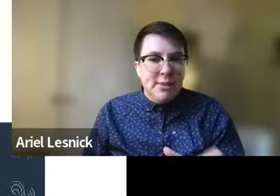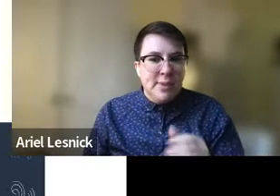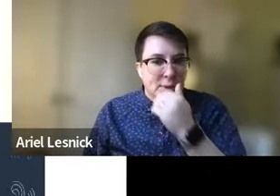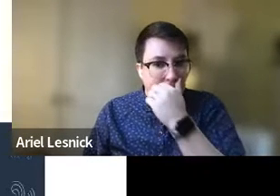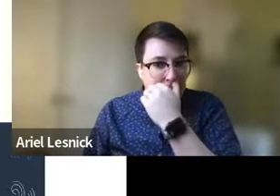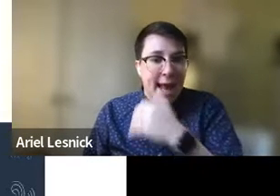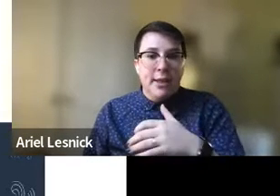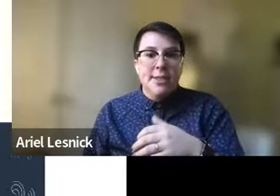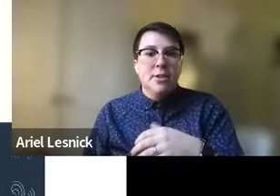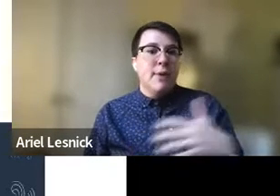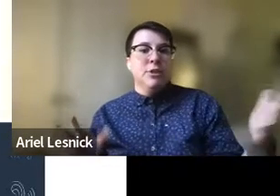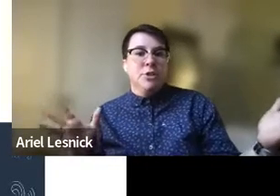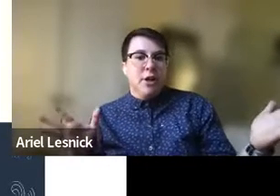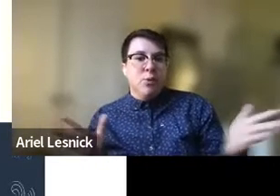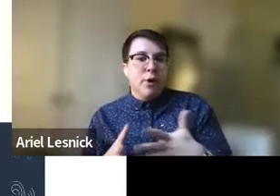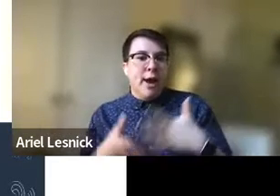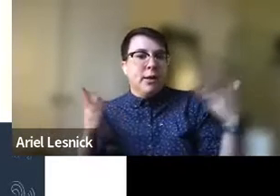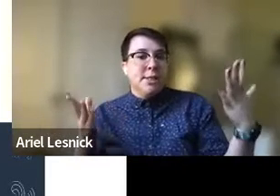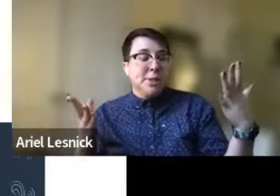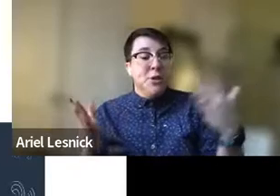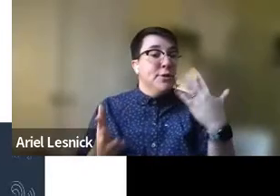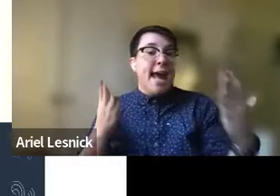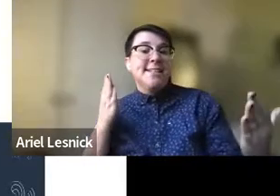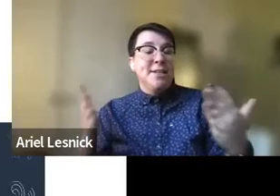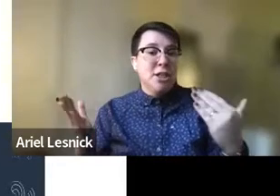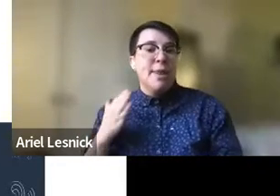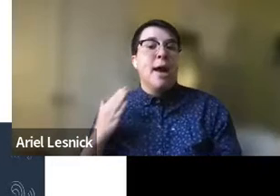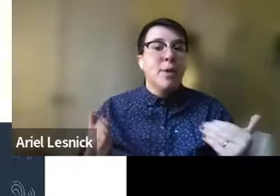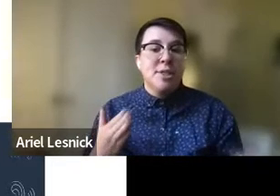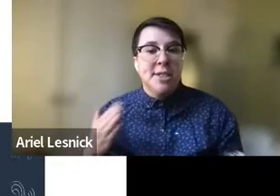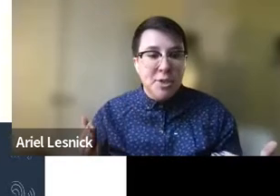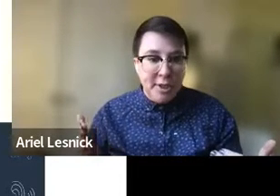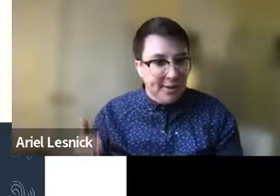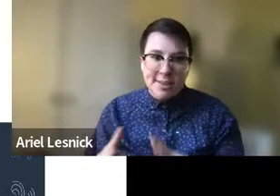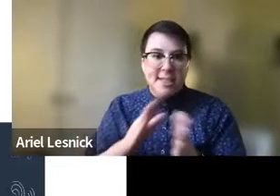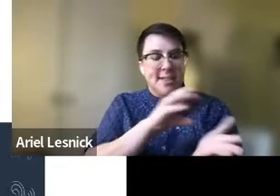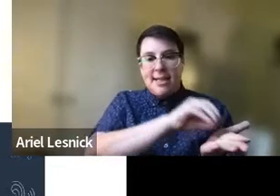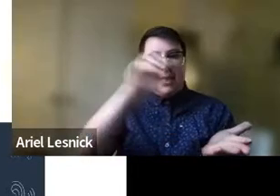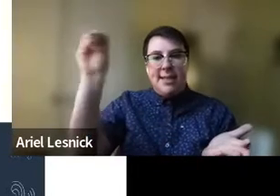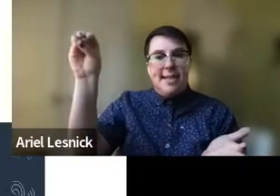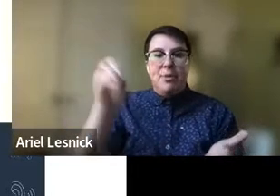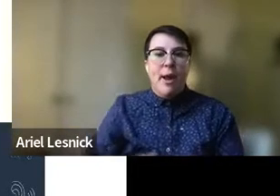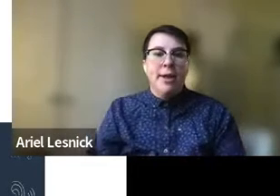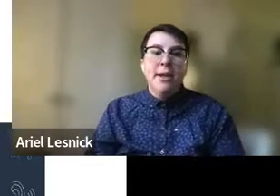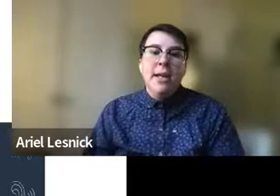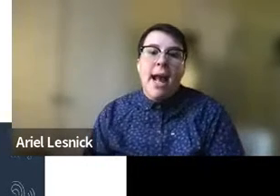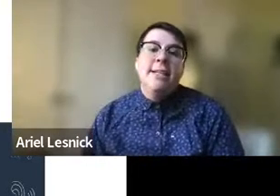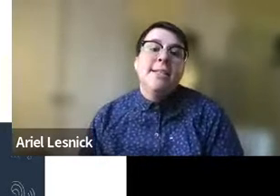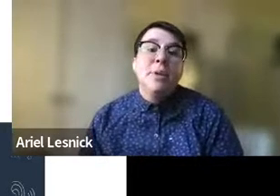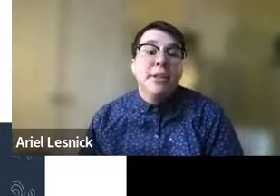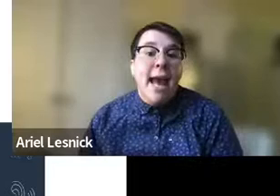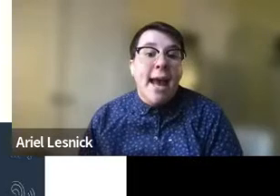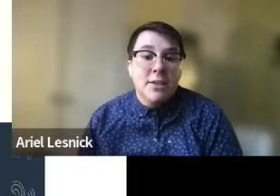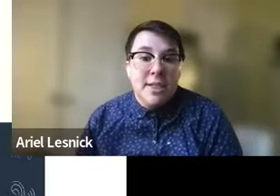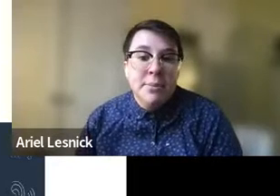can be seen as analogous to the Revolutionary War era's "no taxation without representation." That's that same thread. And